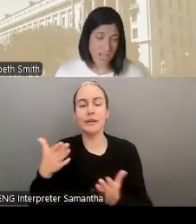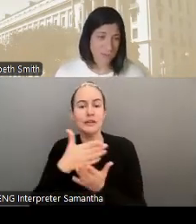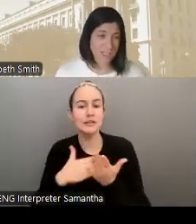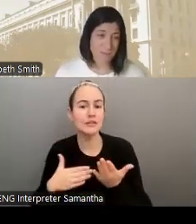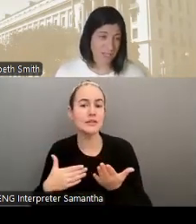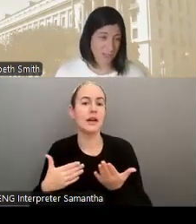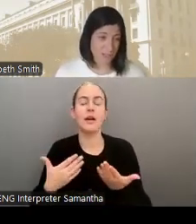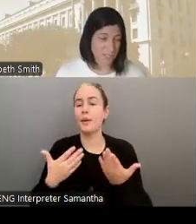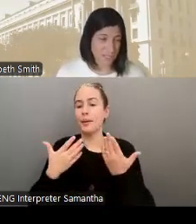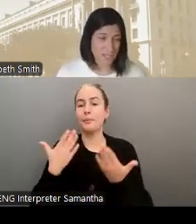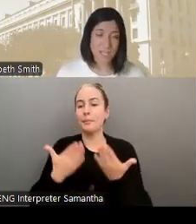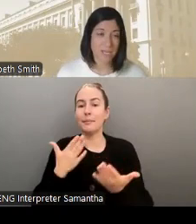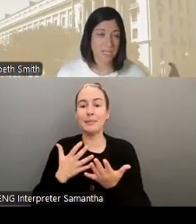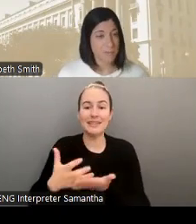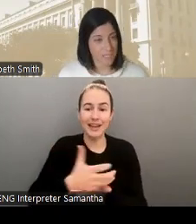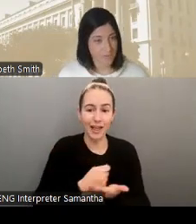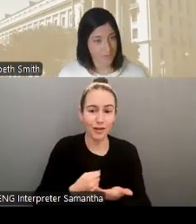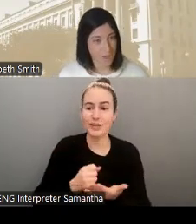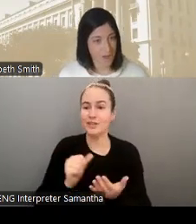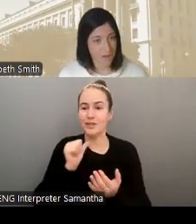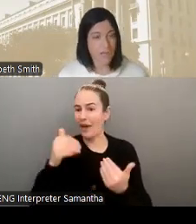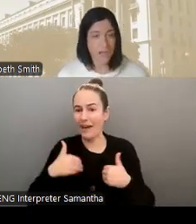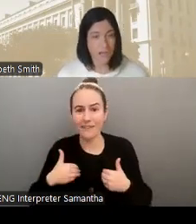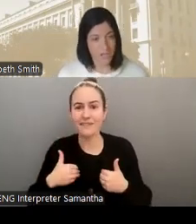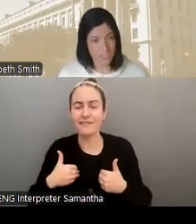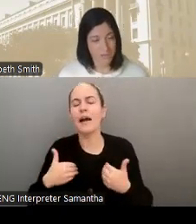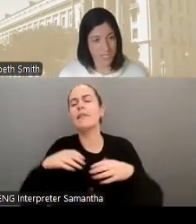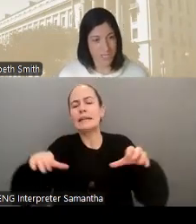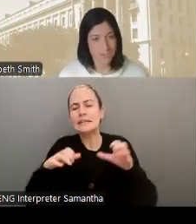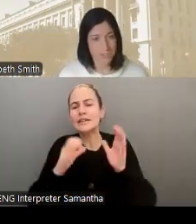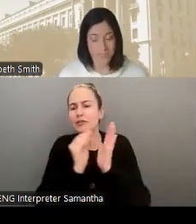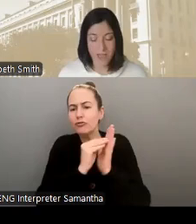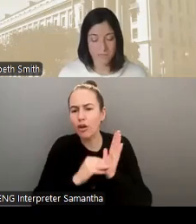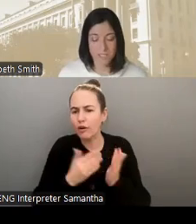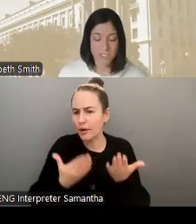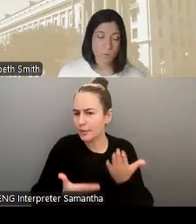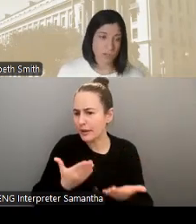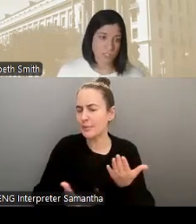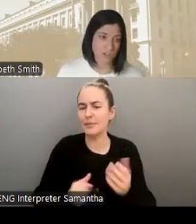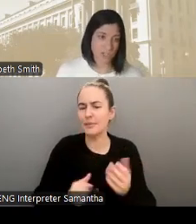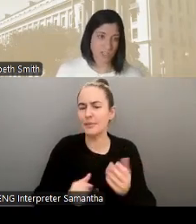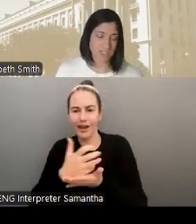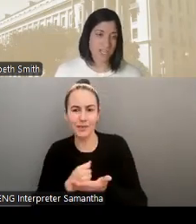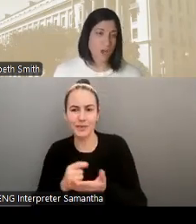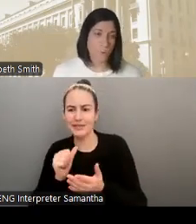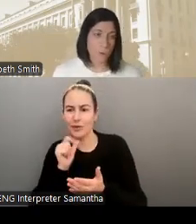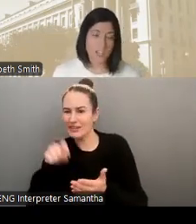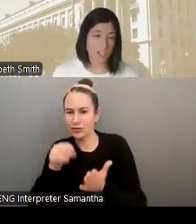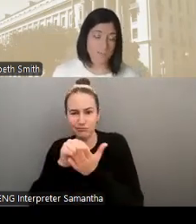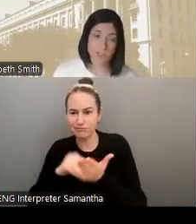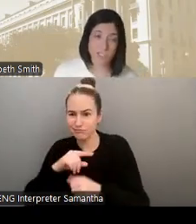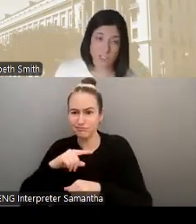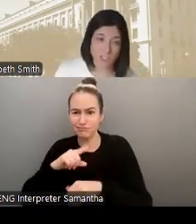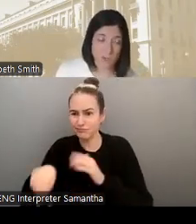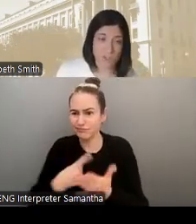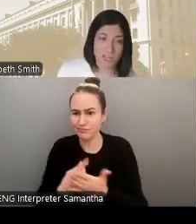are salaried, they might not use anything. They might keep an activity log of the activities that they've done. I've seen some organizations where they